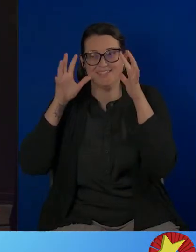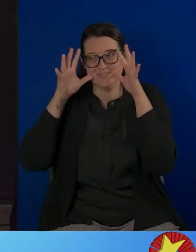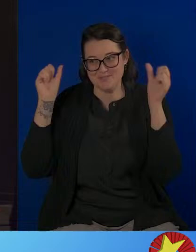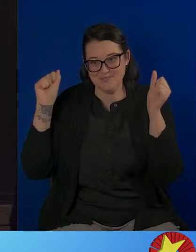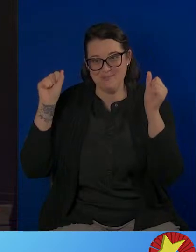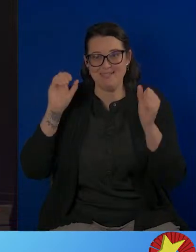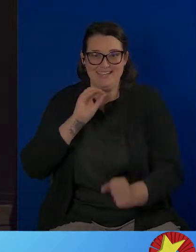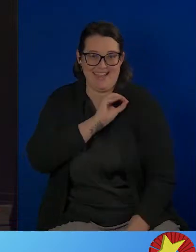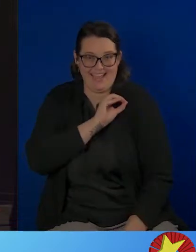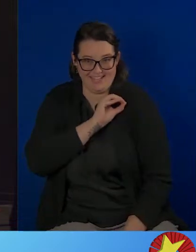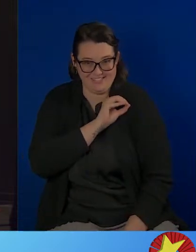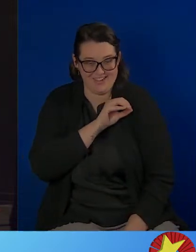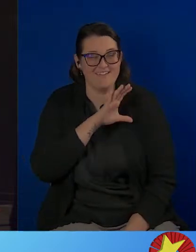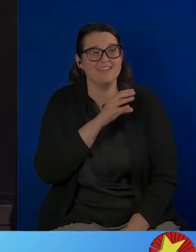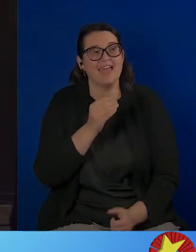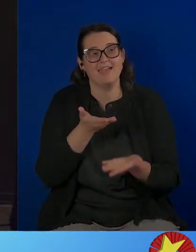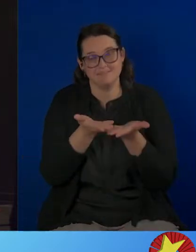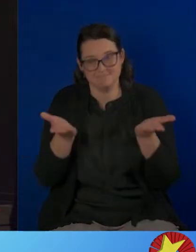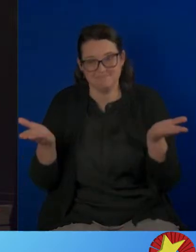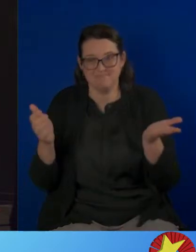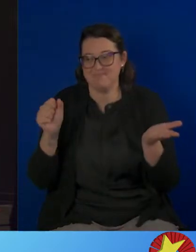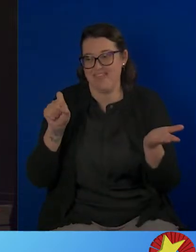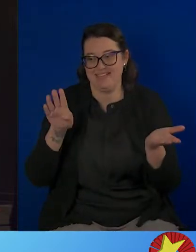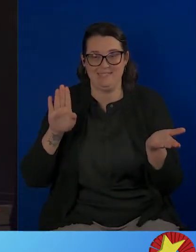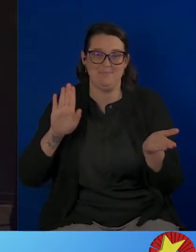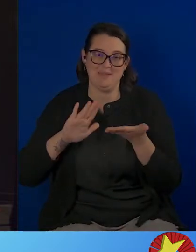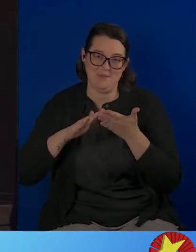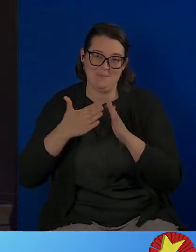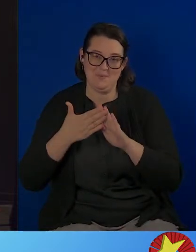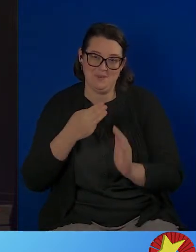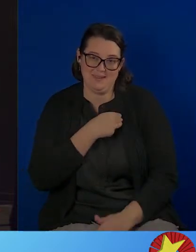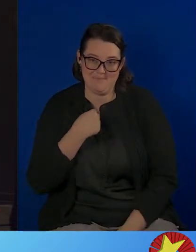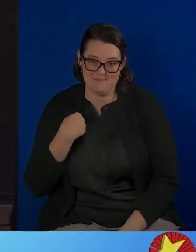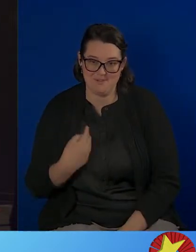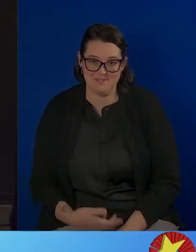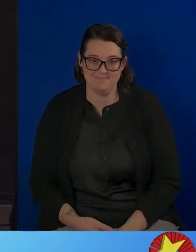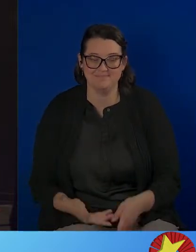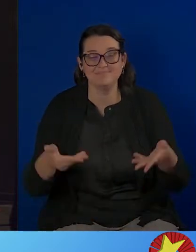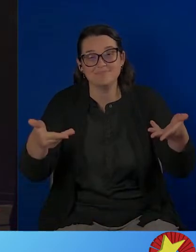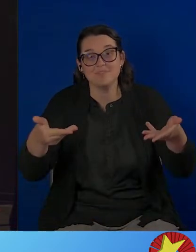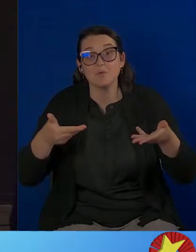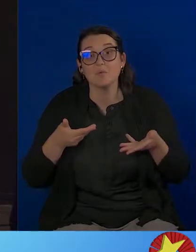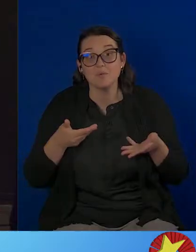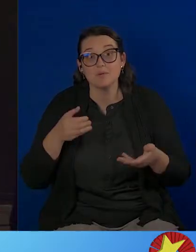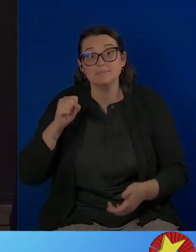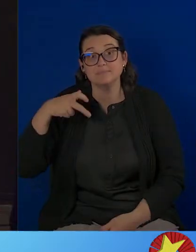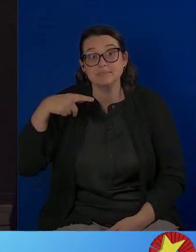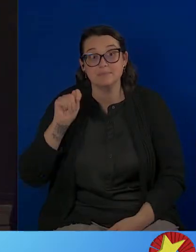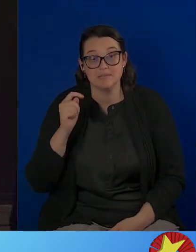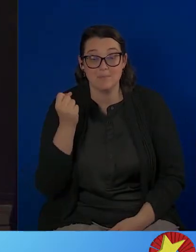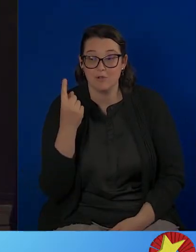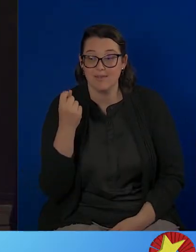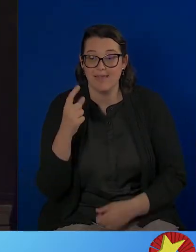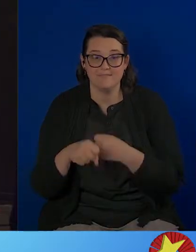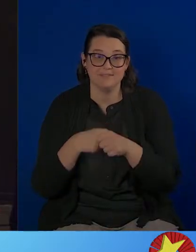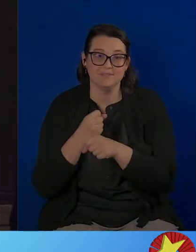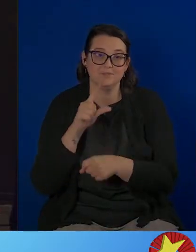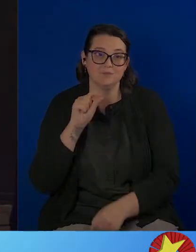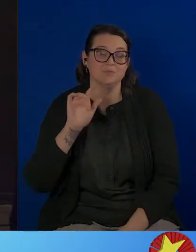and members of the ASDB community. Welcome to our September 11th, 2025 board meeting.